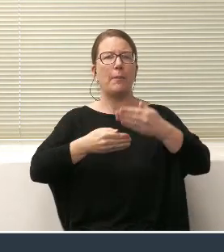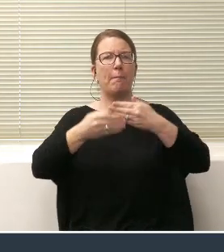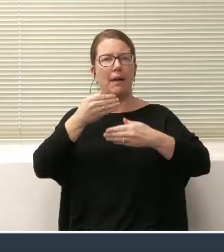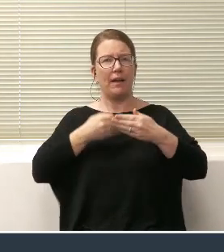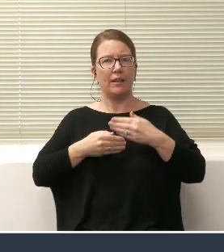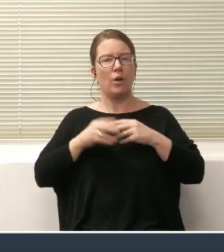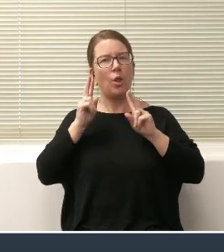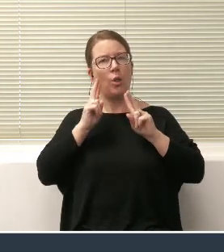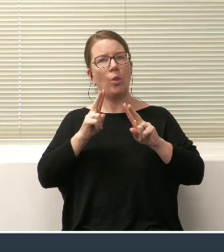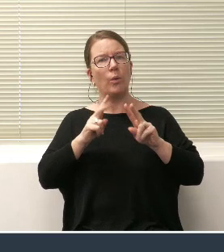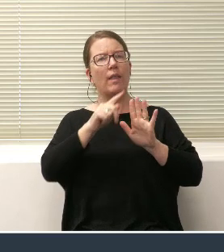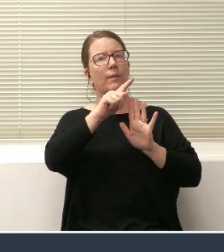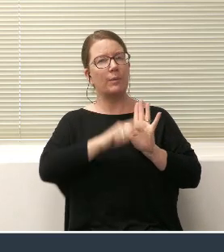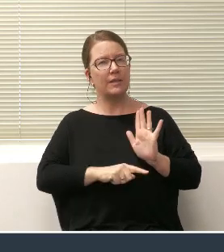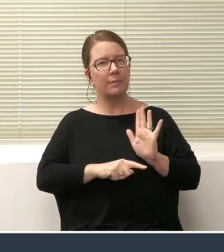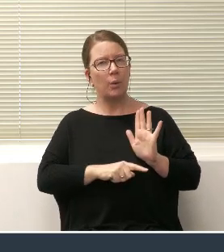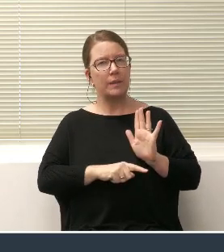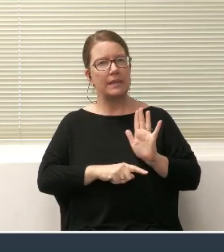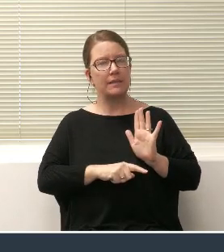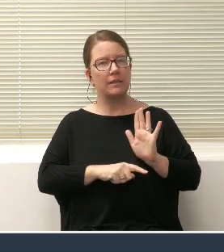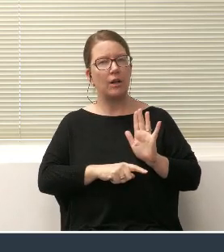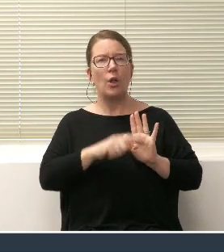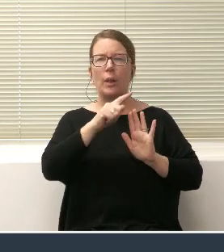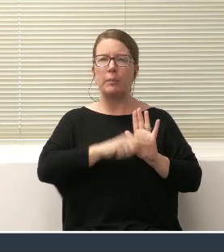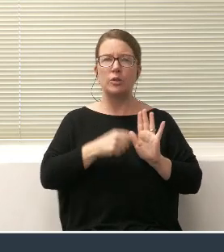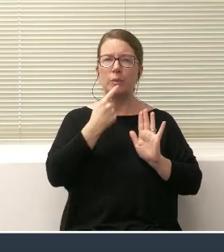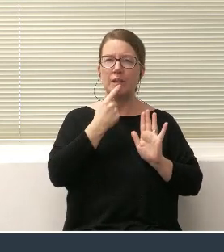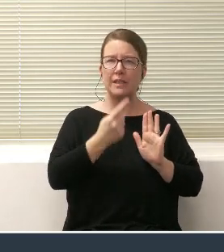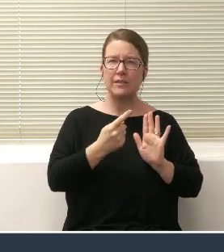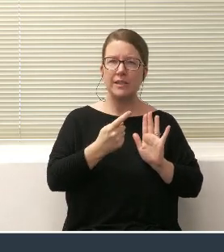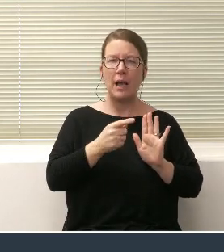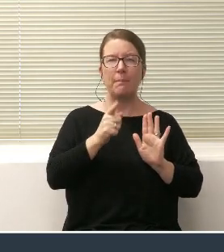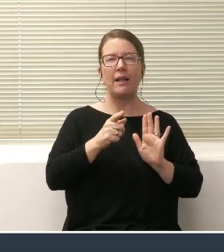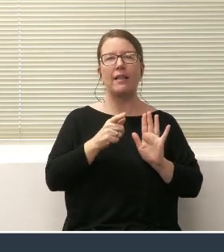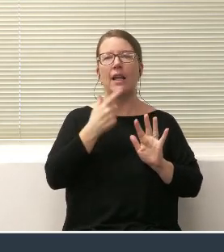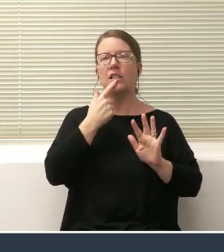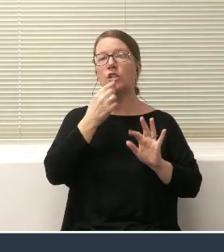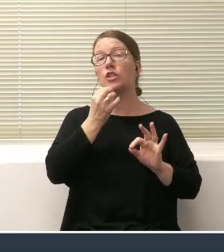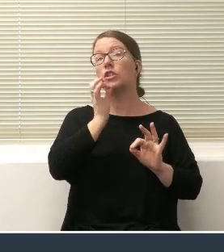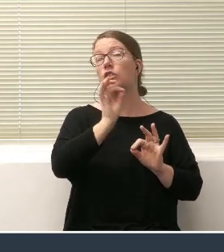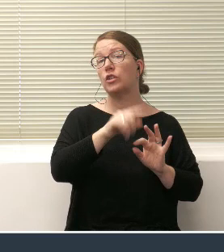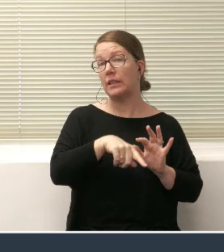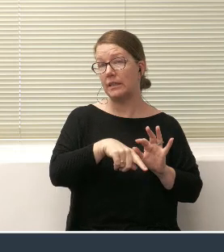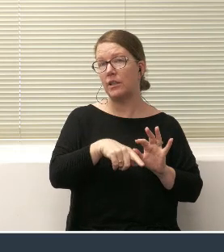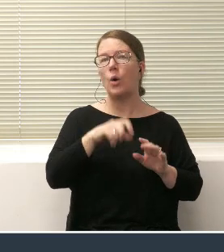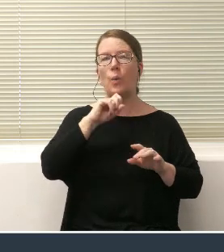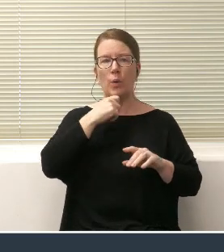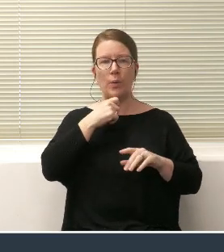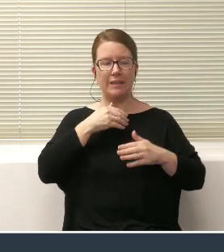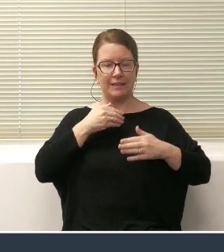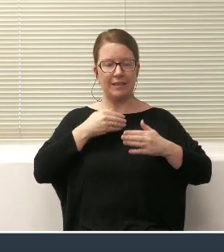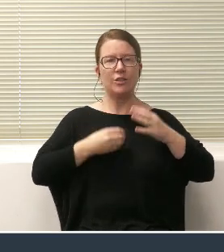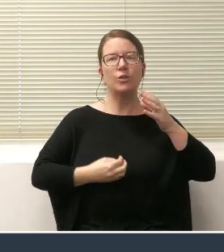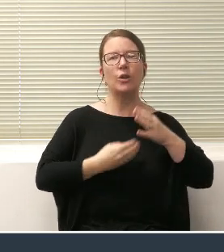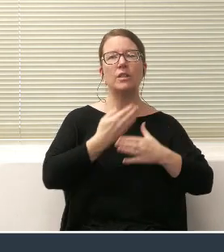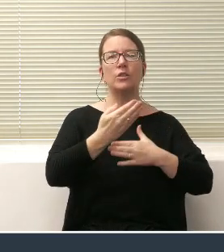looked at the principles, because the principles don't explicitly say, but they imply that we're going to continue to maintain, we're going to continue to